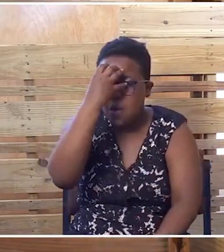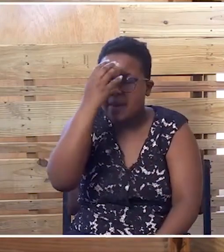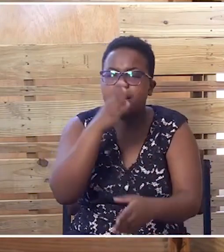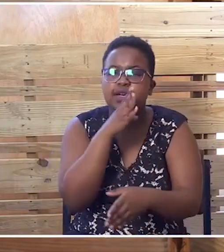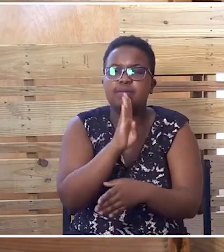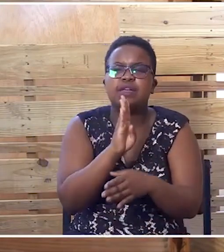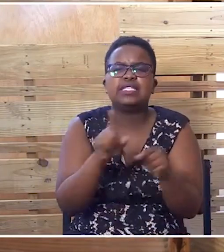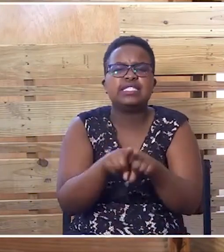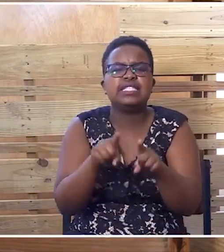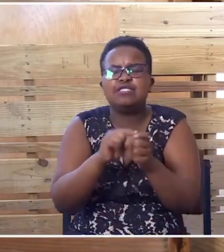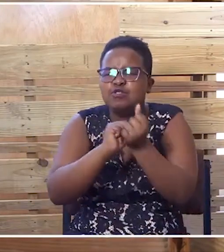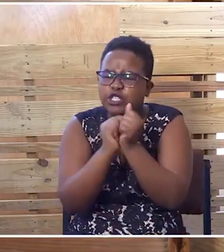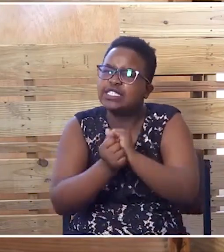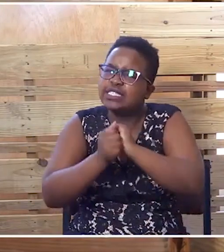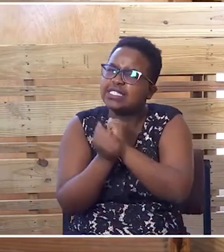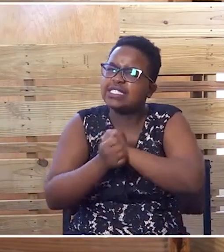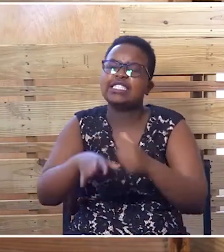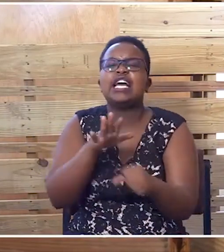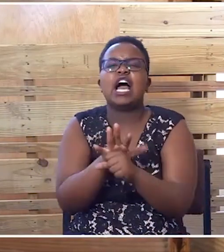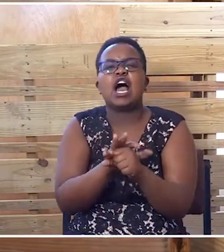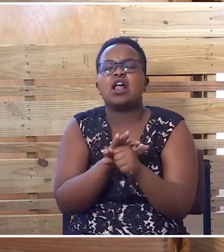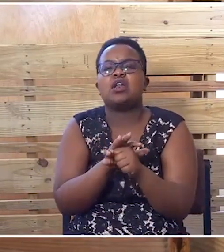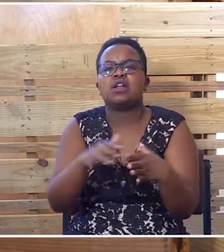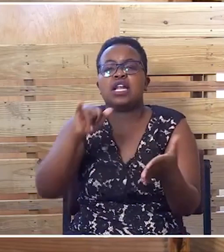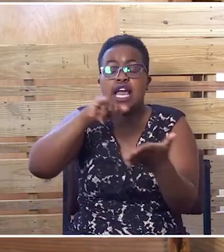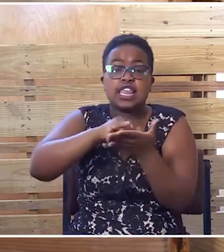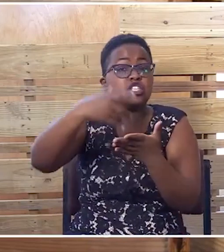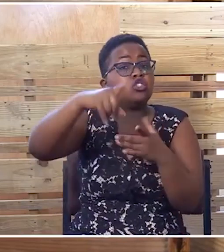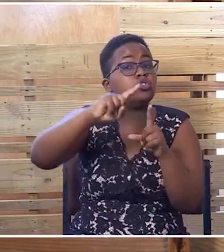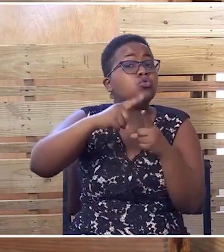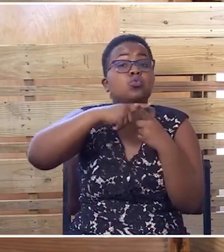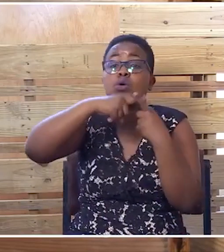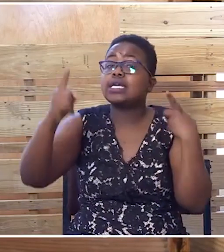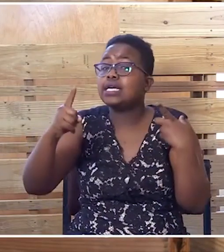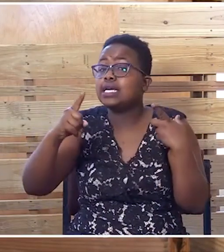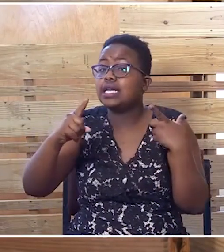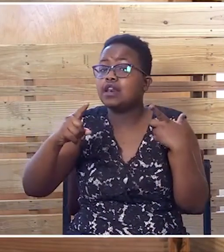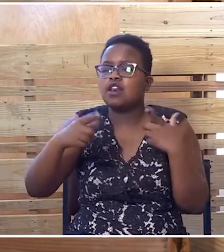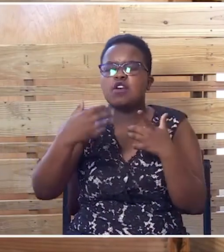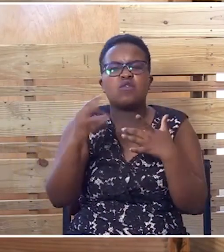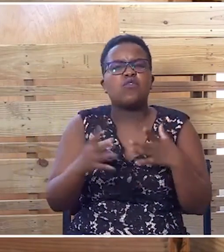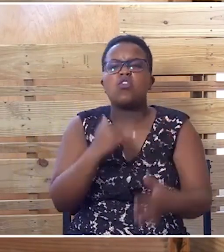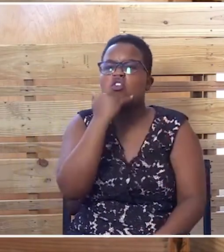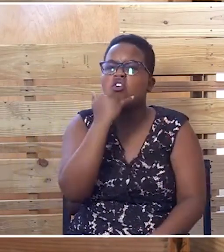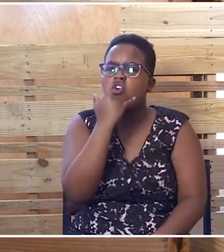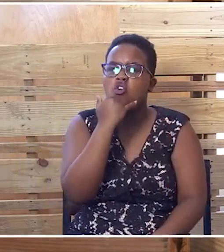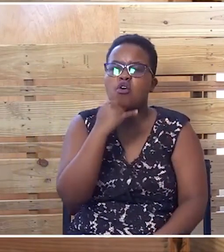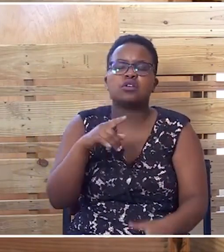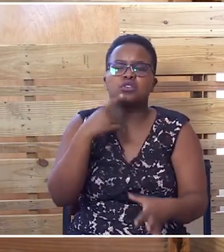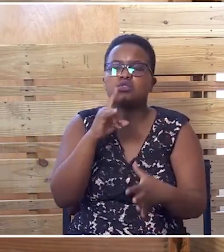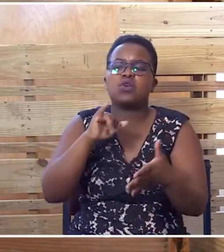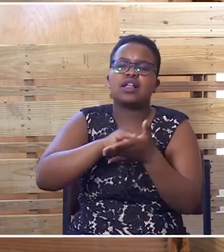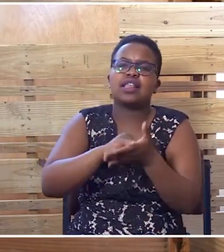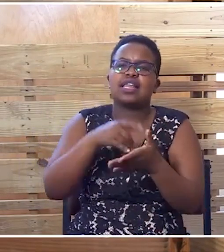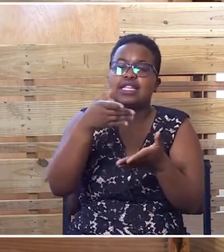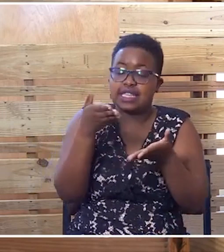you covet it so much that you would even kill, or you would even do whatever wrong or whatever that you need to do so that you